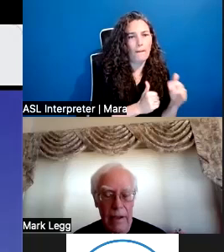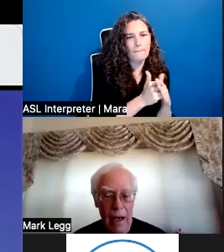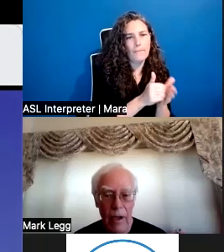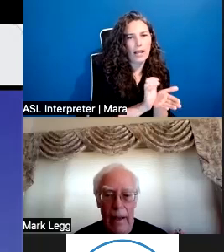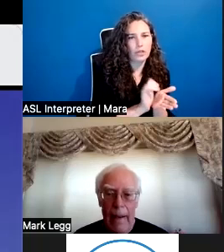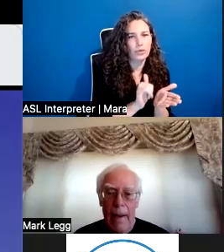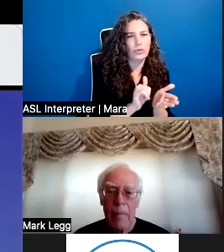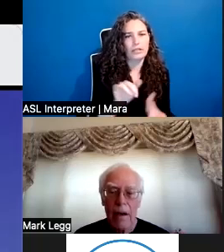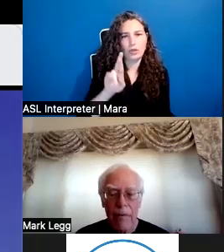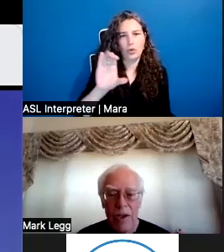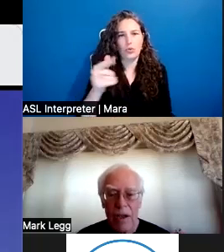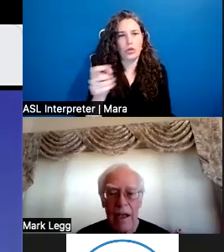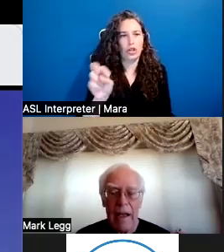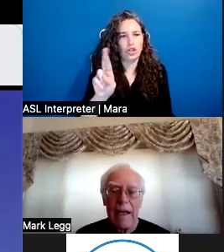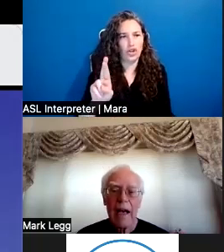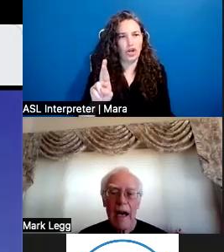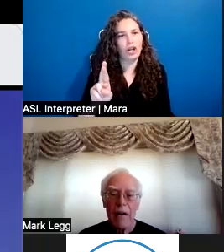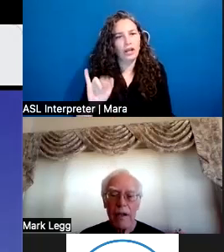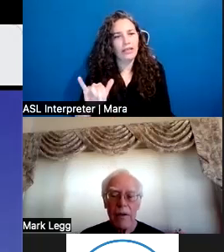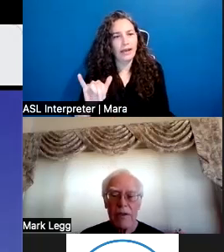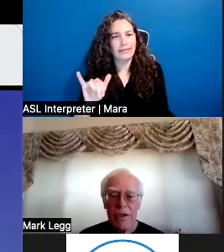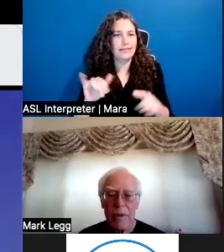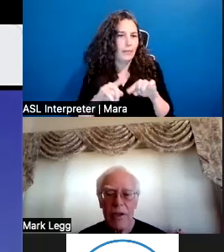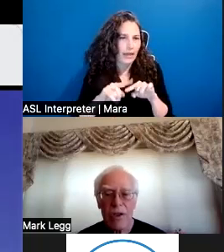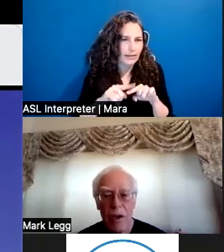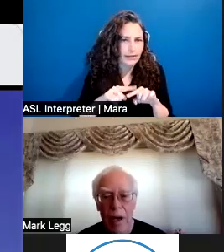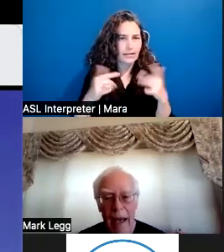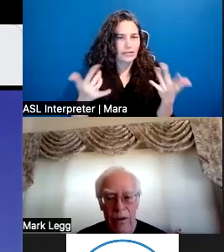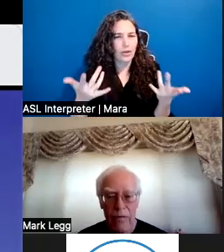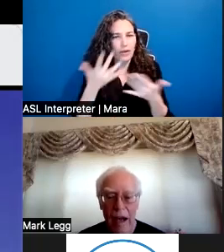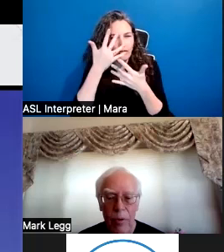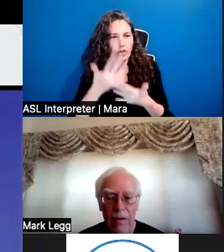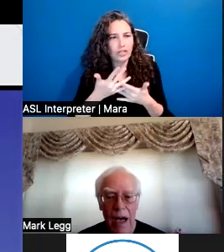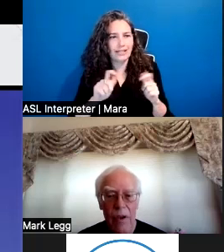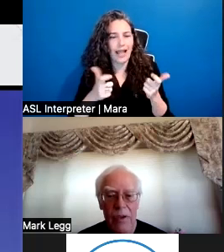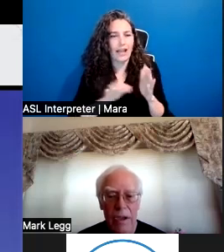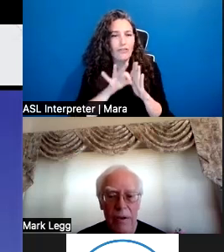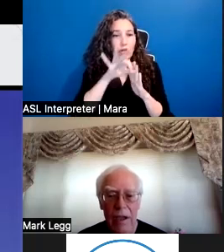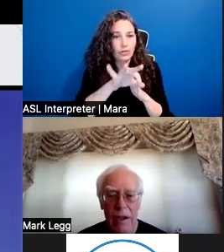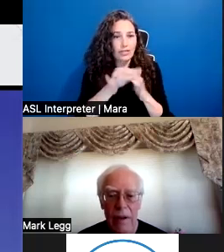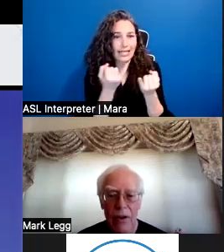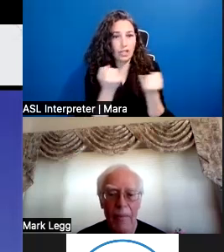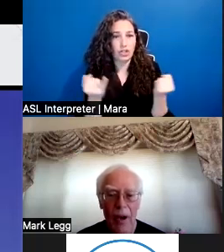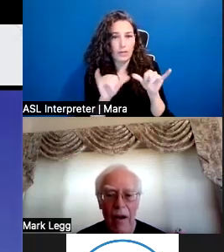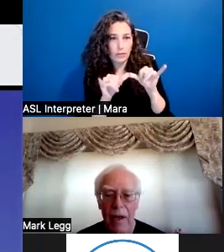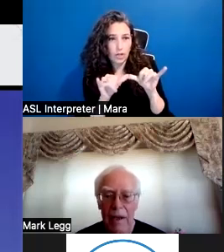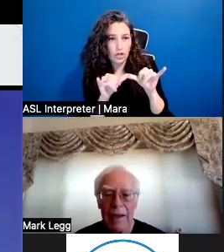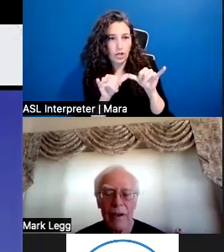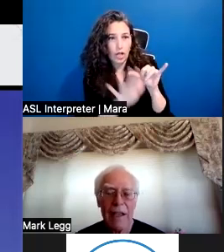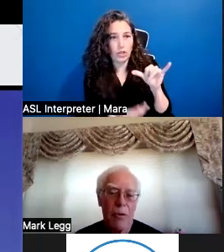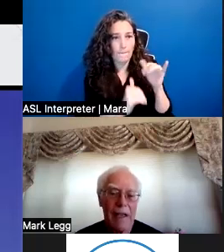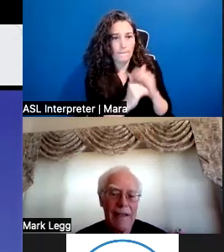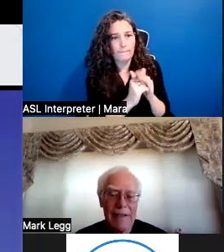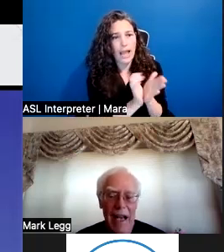in the network. But unfortunately, it's a higher frequency instrument. So at around magnitude 5.5, you can see the green curve, it drops off. And